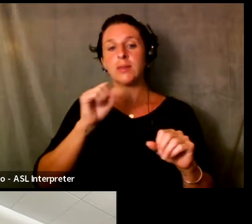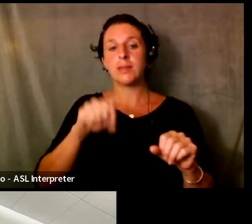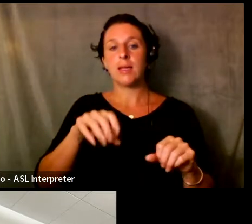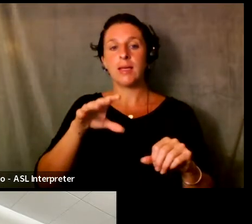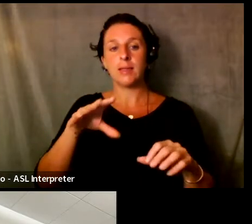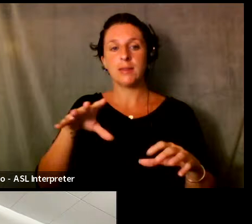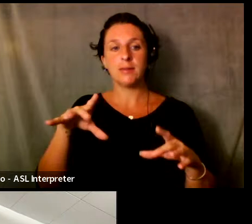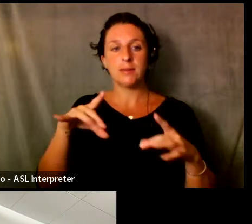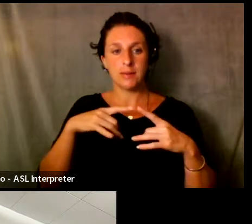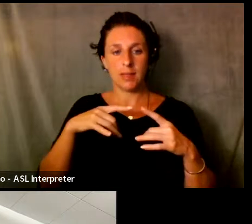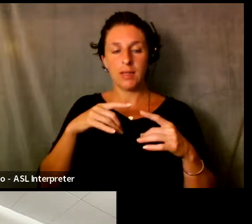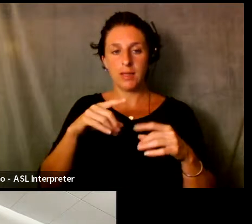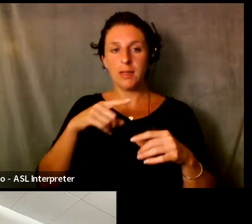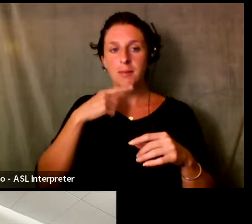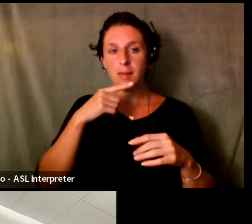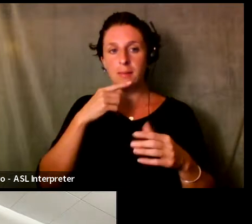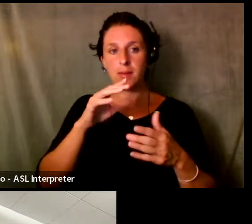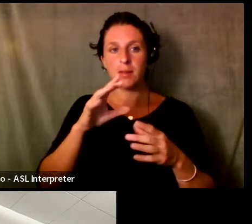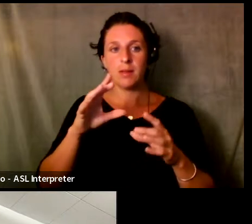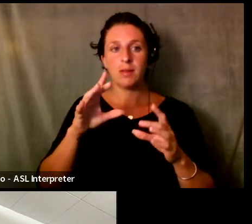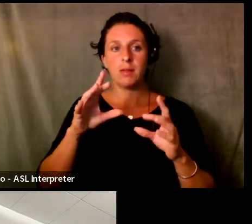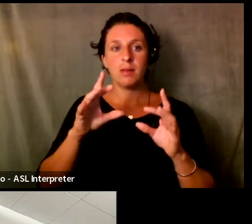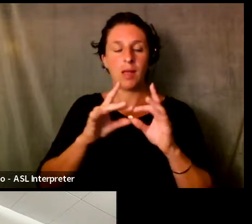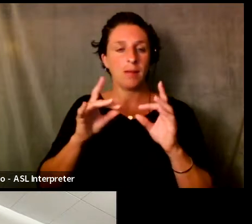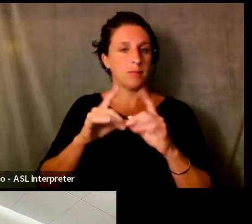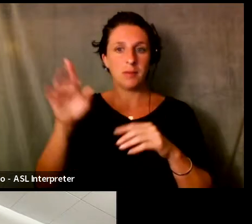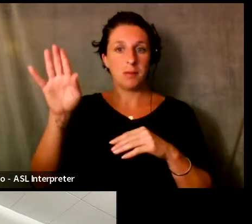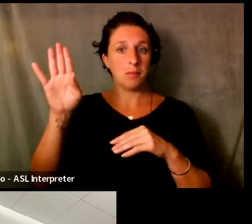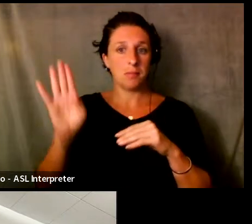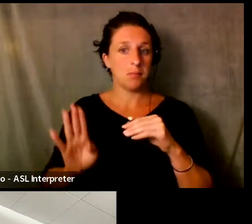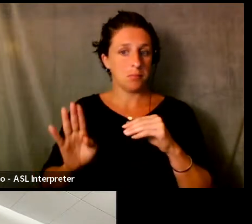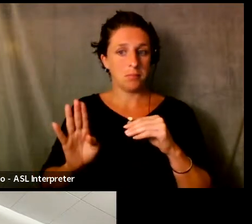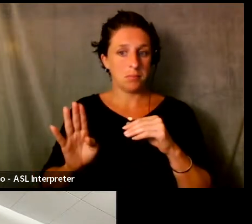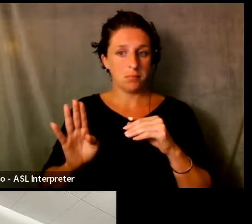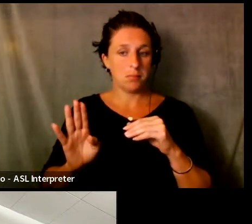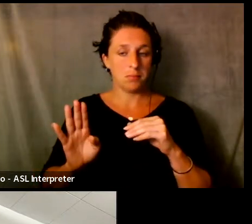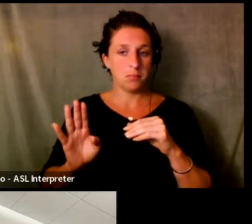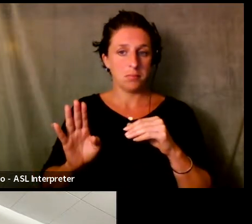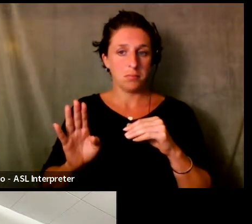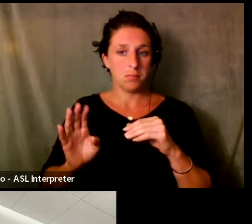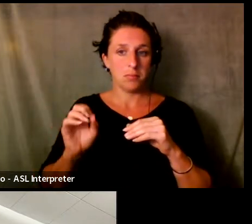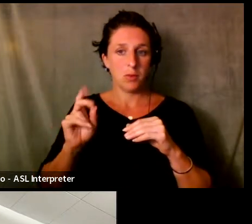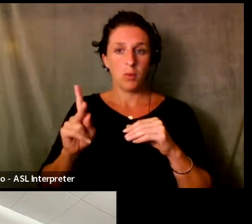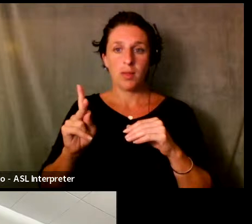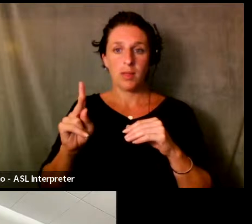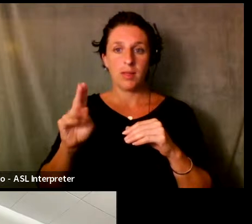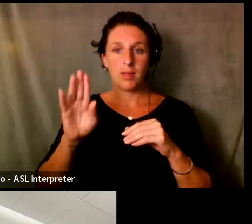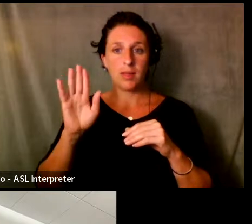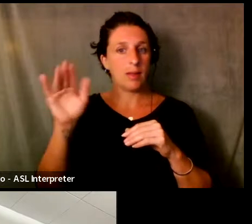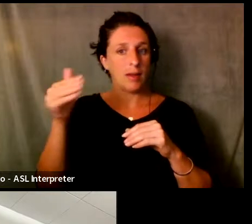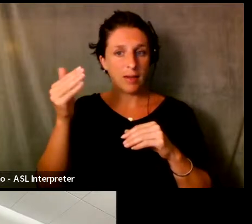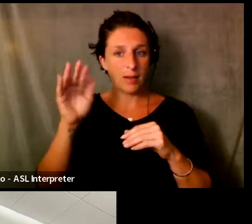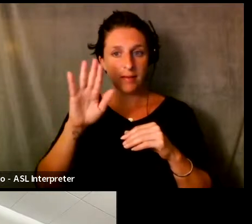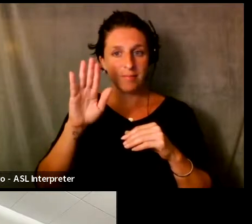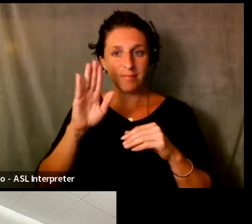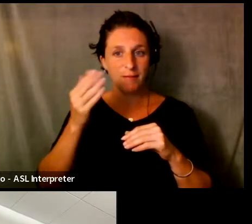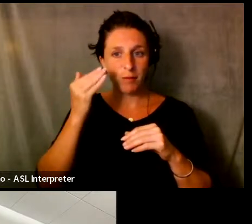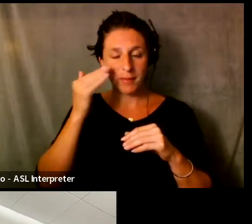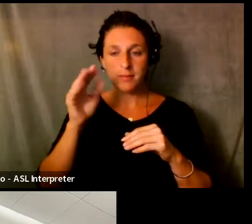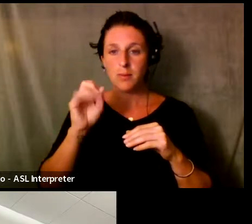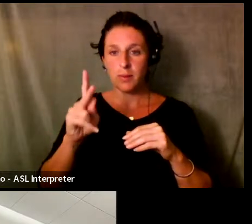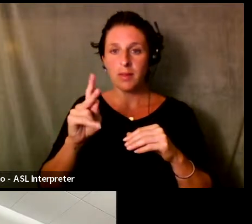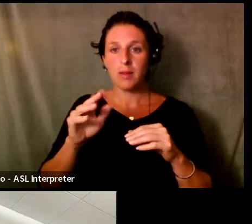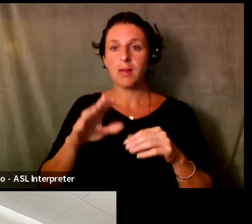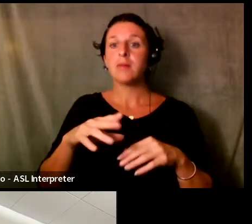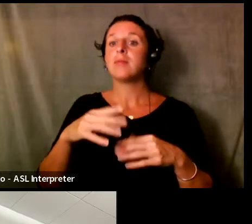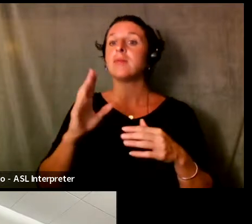public comments. Looks like their hand went down. Oh, okay, never mind. All right, then we'll take